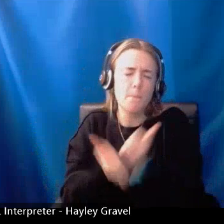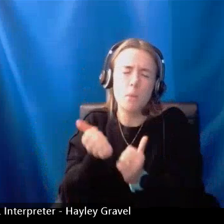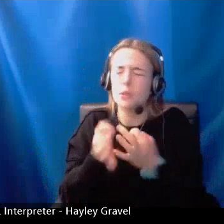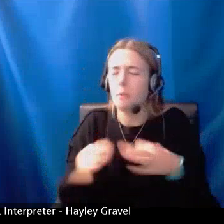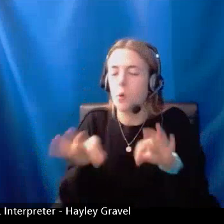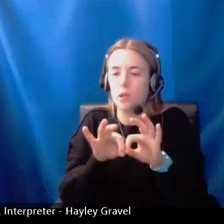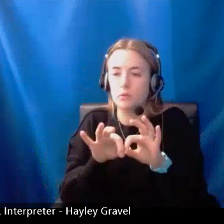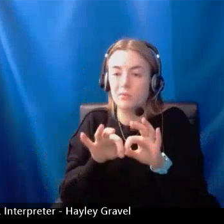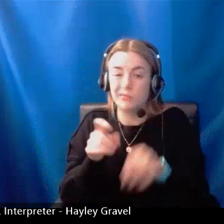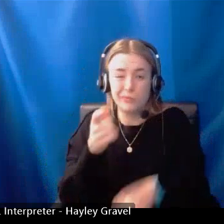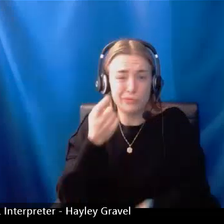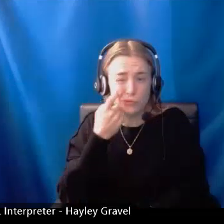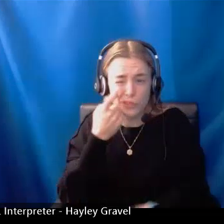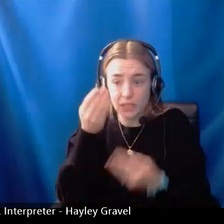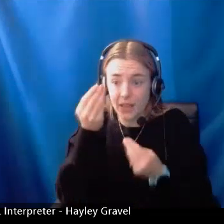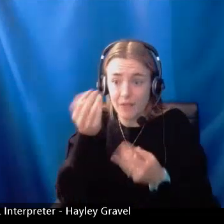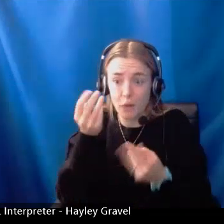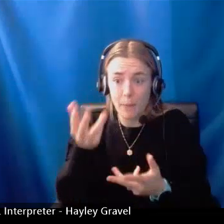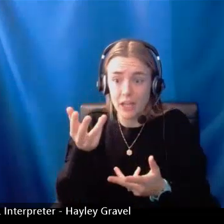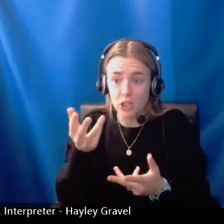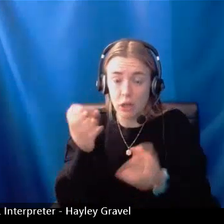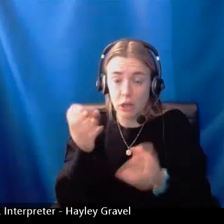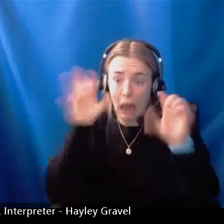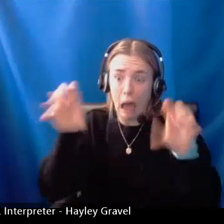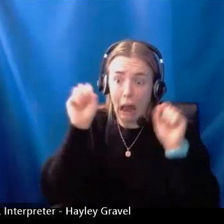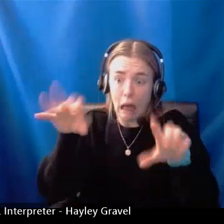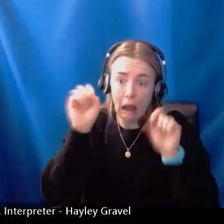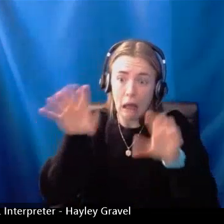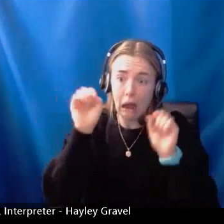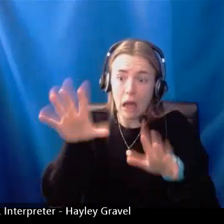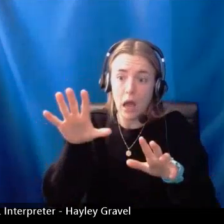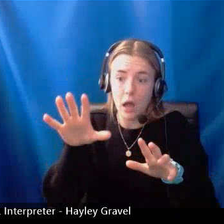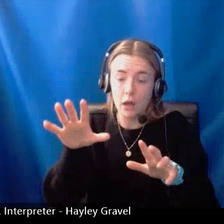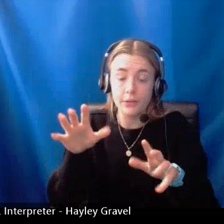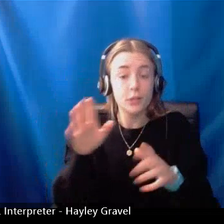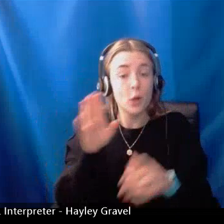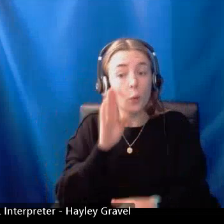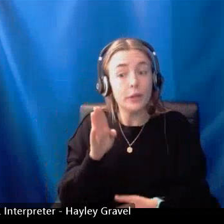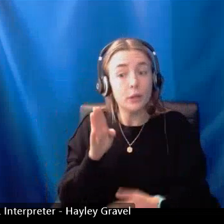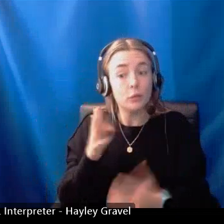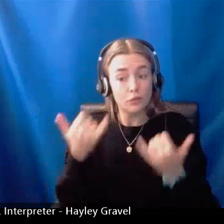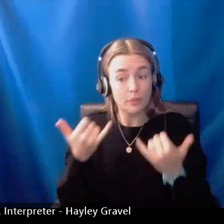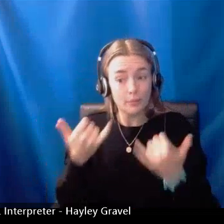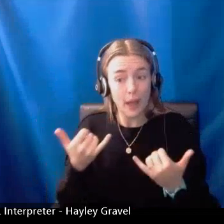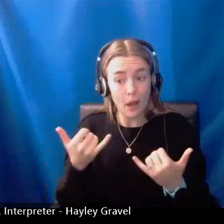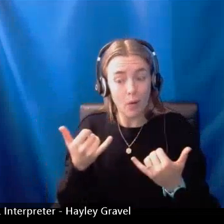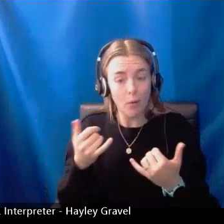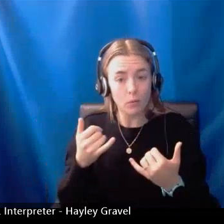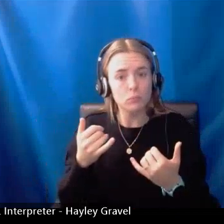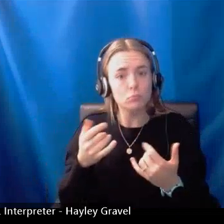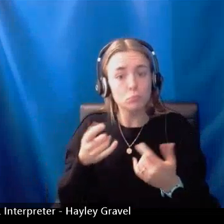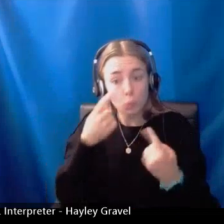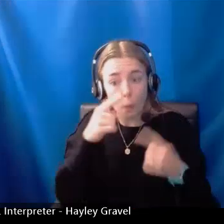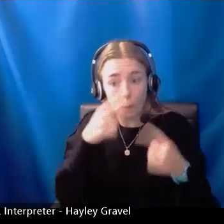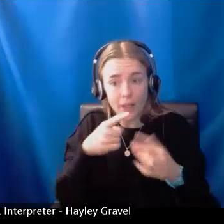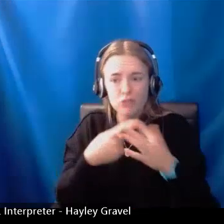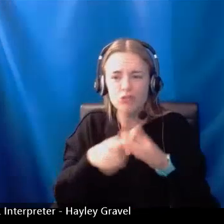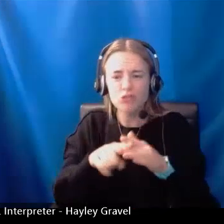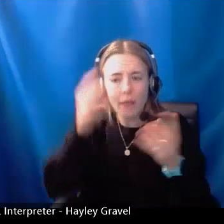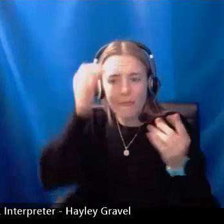information. So I'm going to ask you to start doing your think time. You're thinking